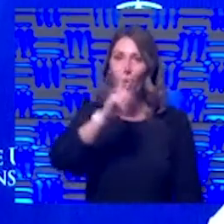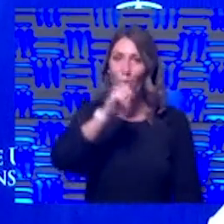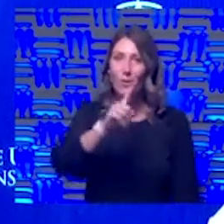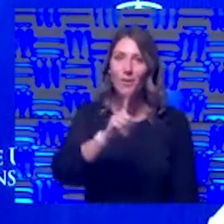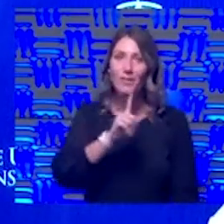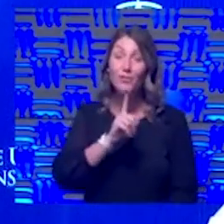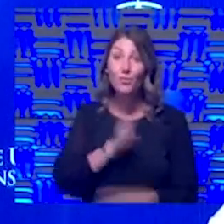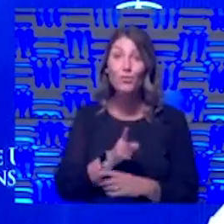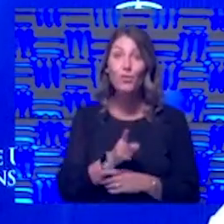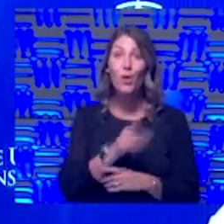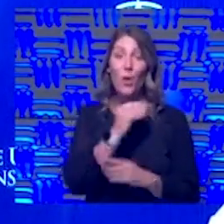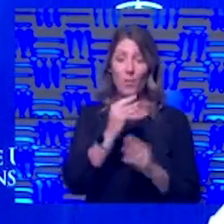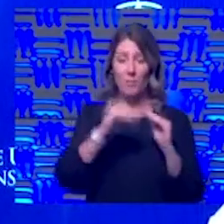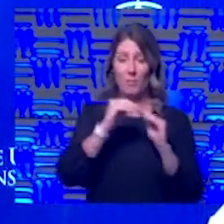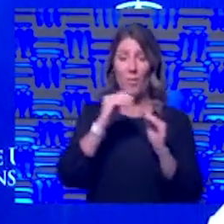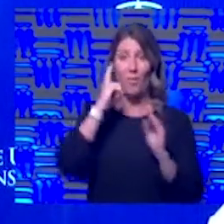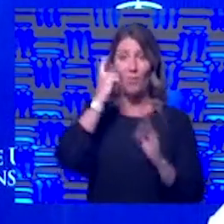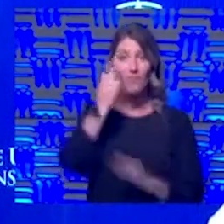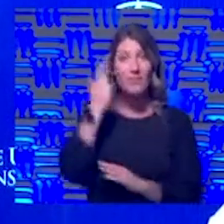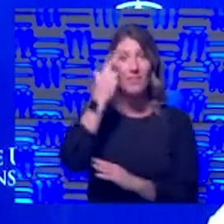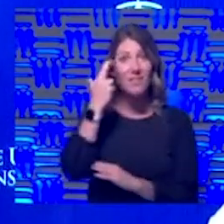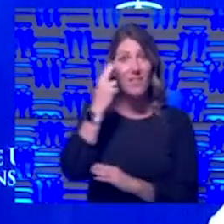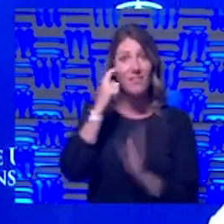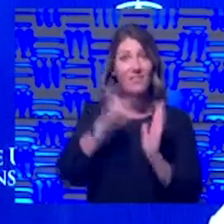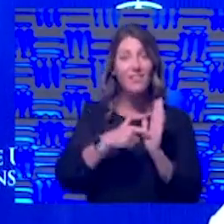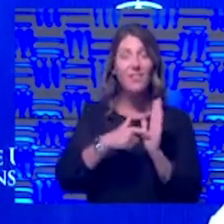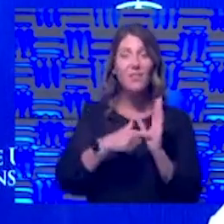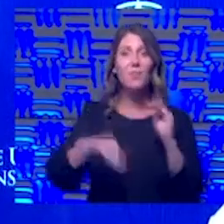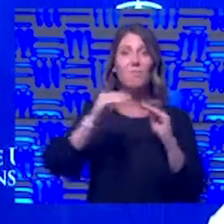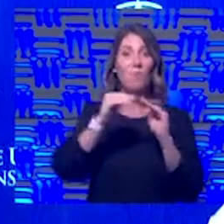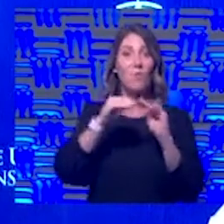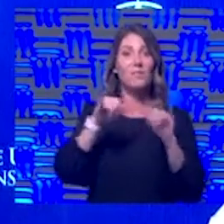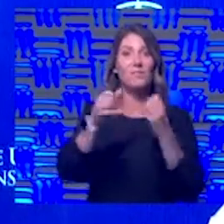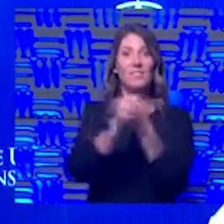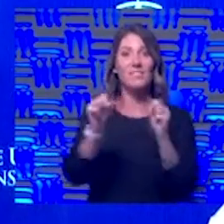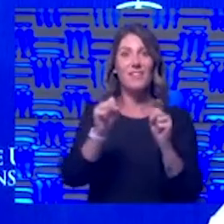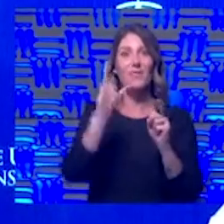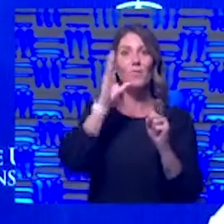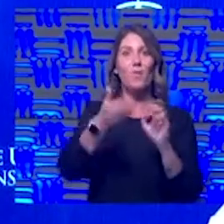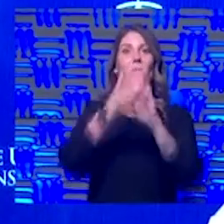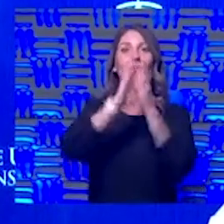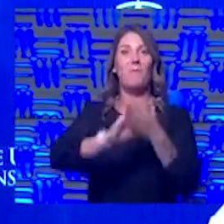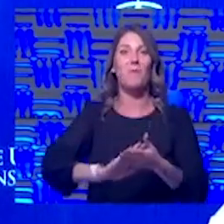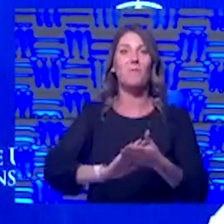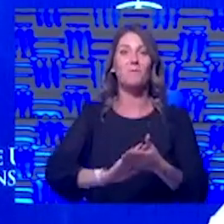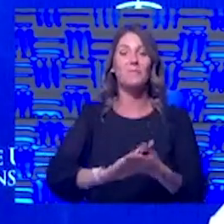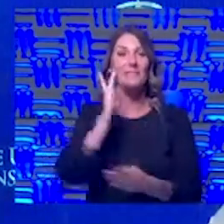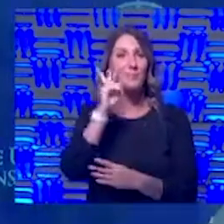true. And the more you realize that, the more you do to stay safe, the more safe you're going to be. We'll see you tomorrow.